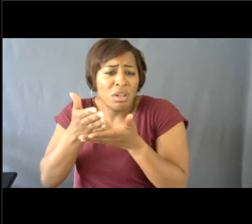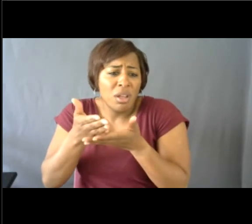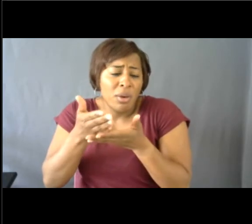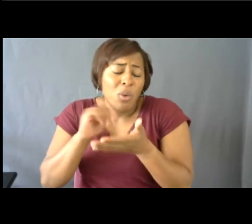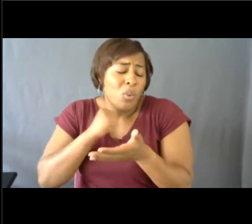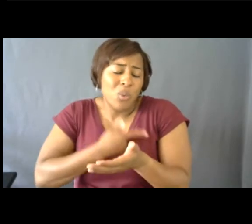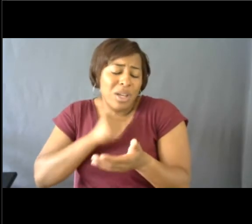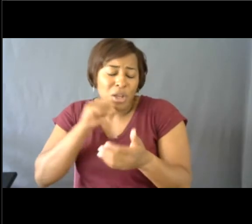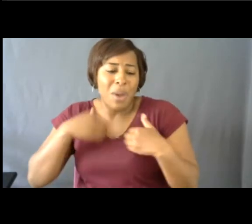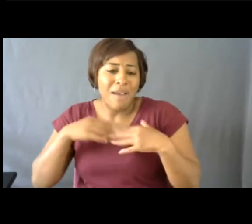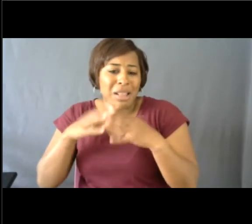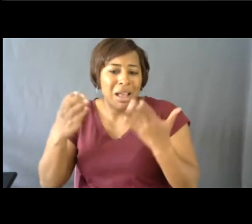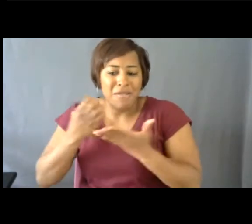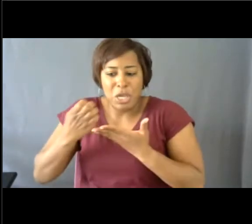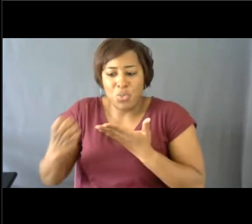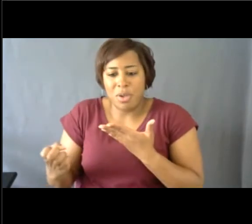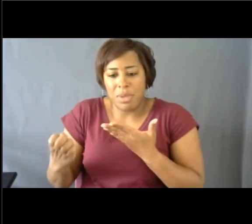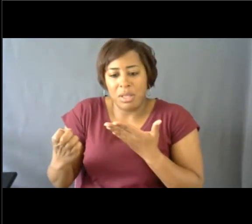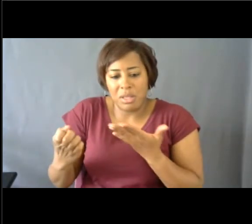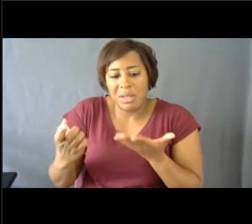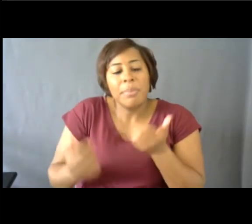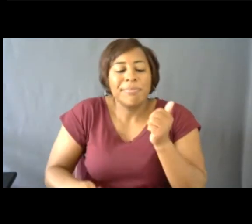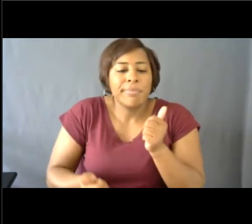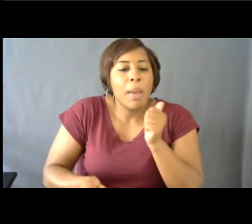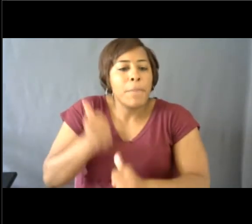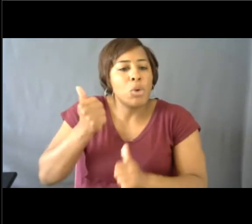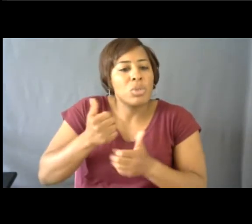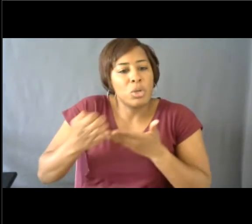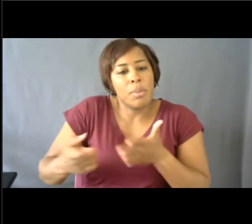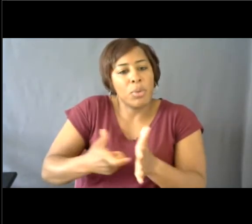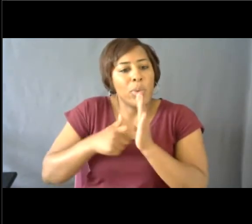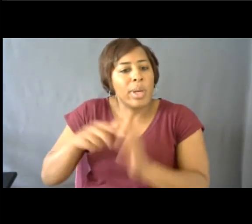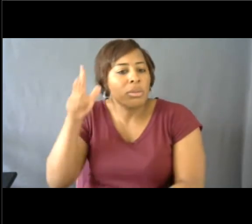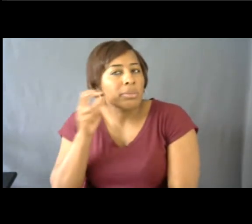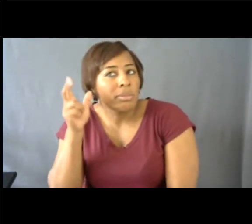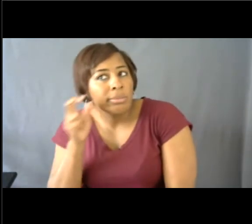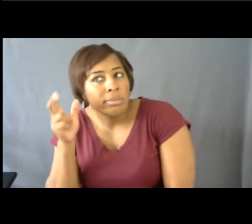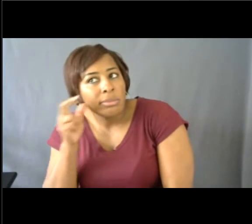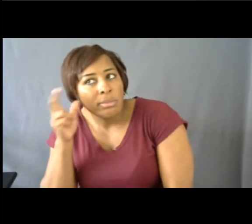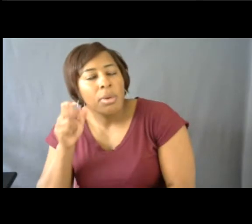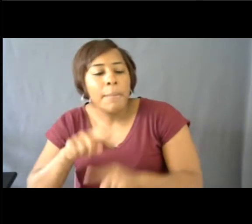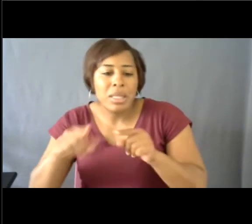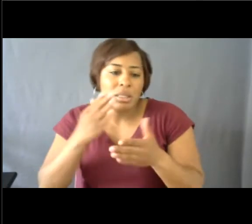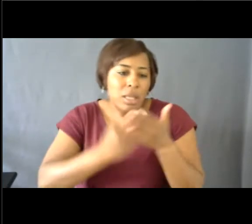That's the problem, not that there's a broadcast on a radio that you need to use in order to utilize it.